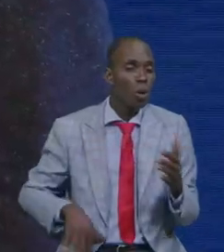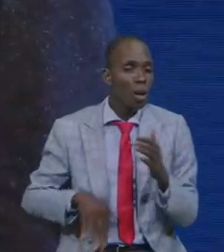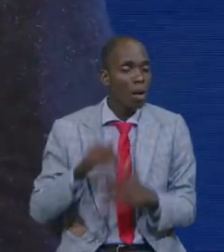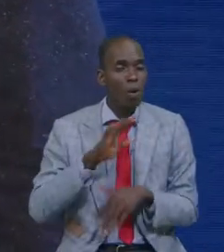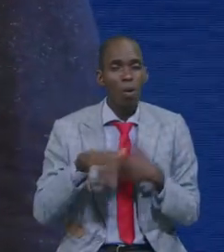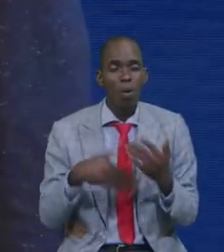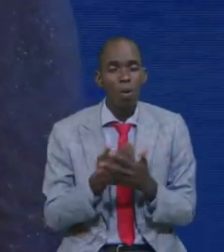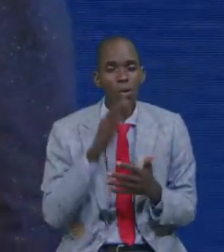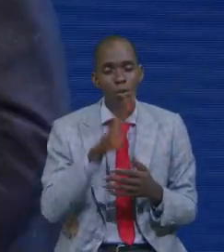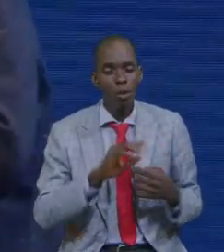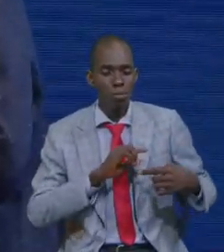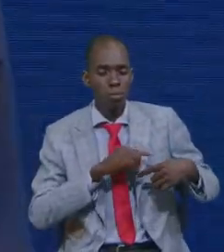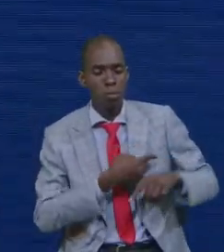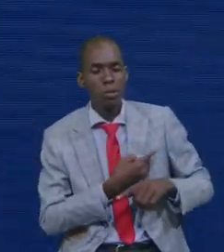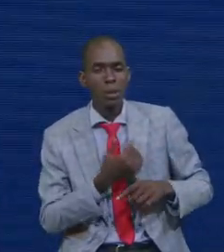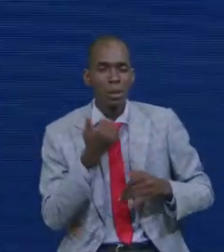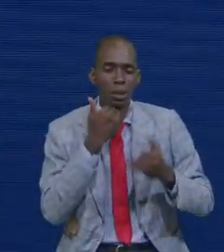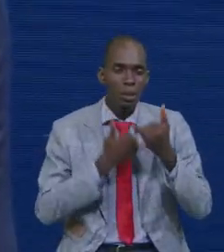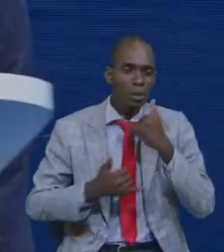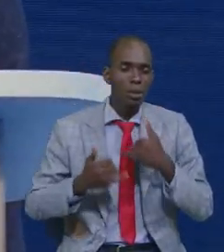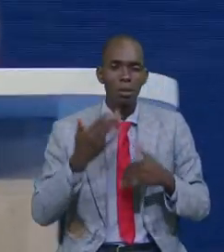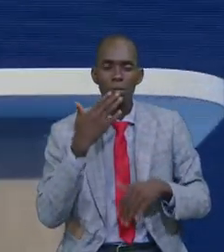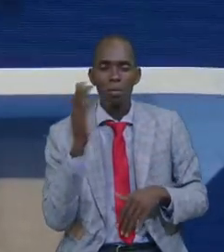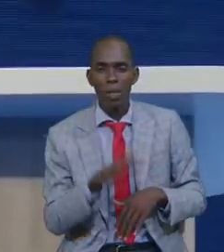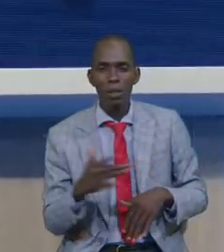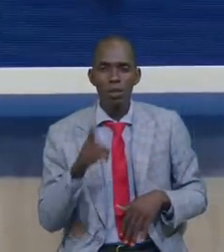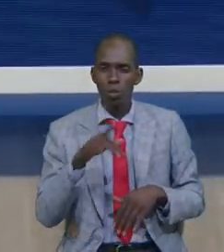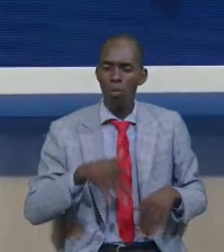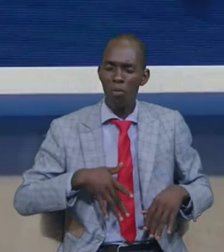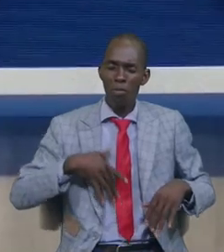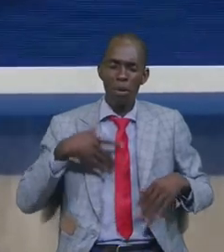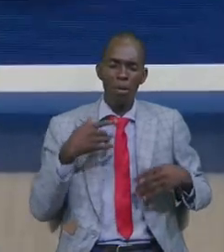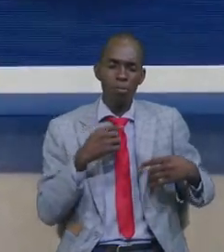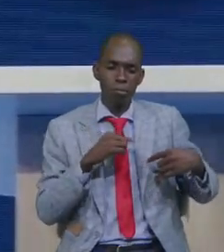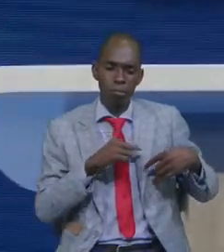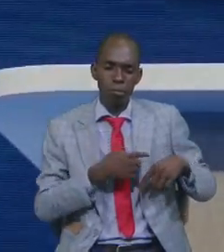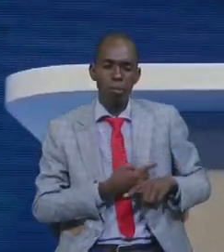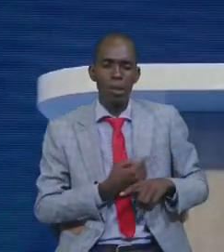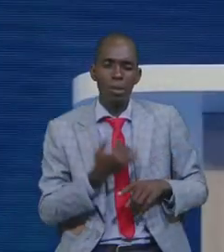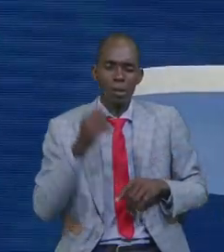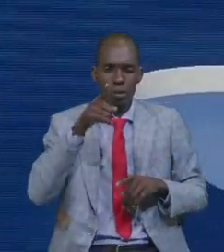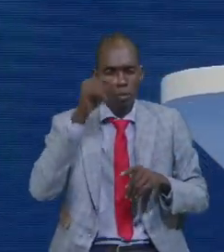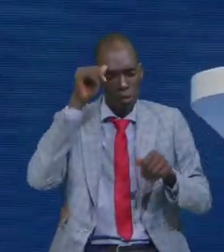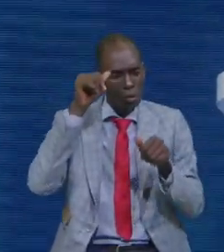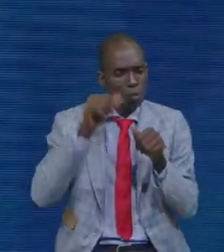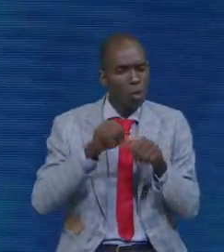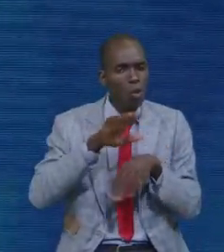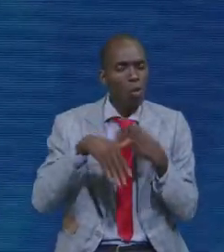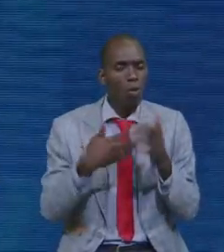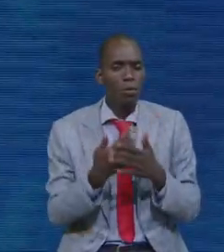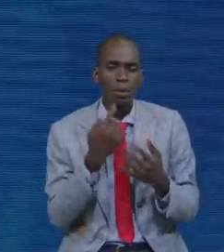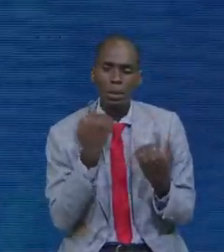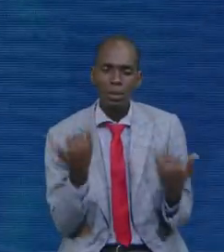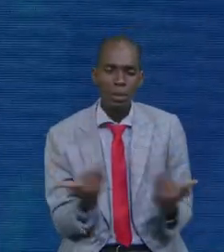guilt, all my condemnation. I feel guilty. I remember the things I've done, and I want to